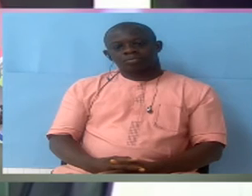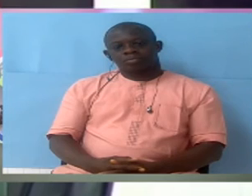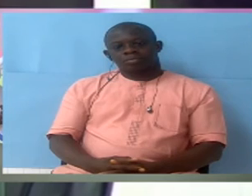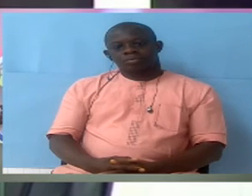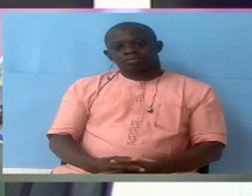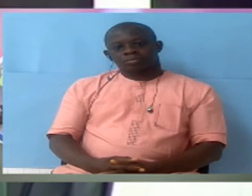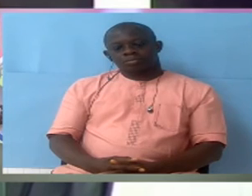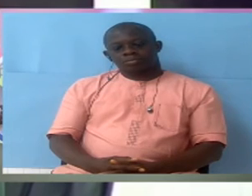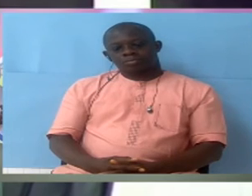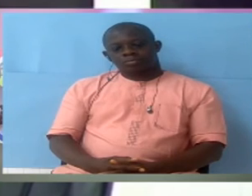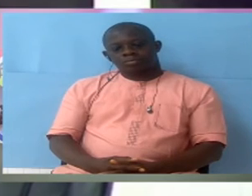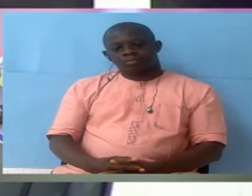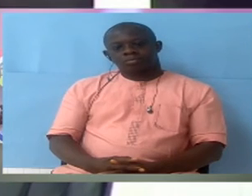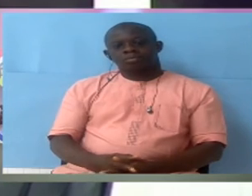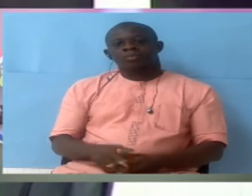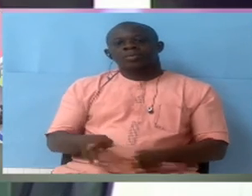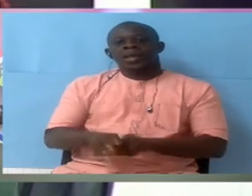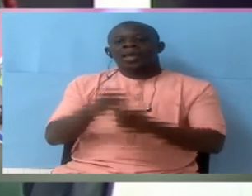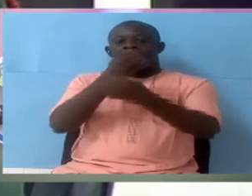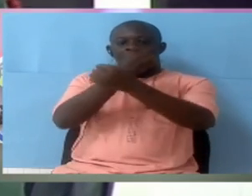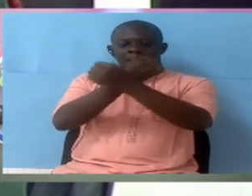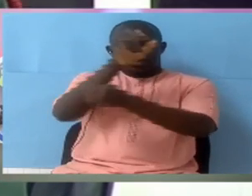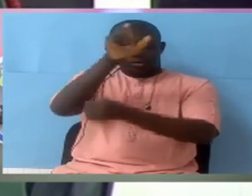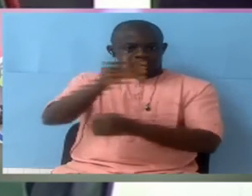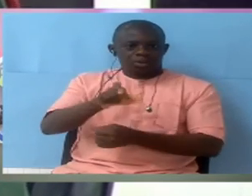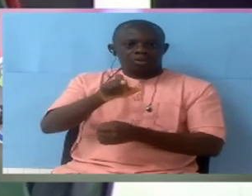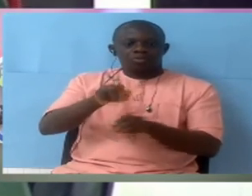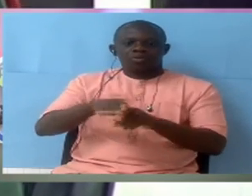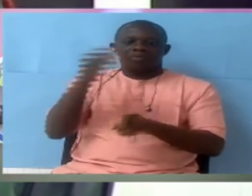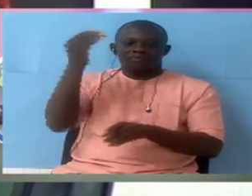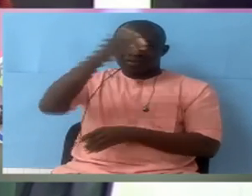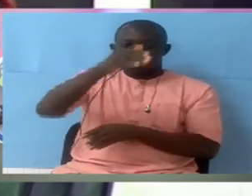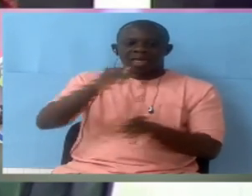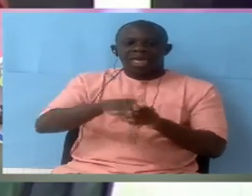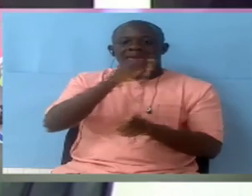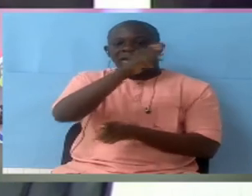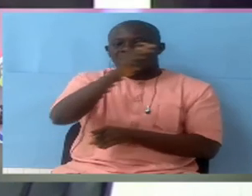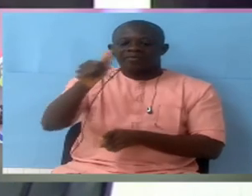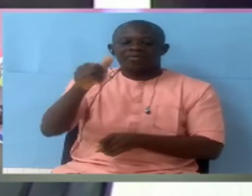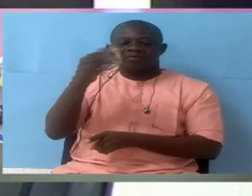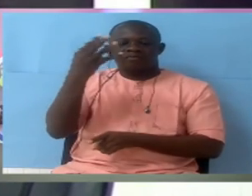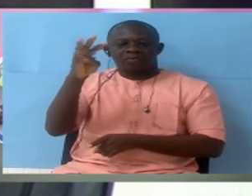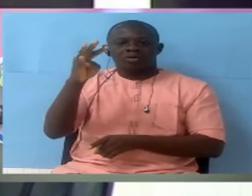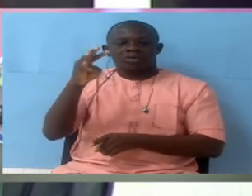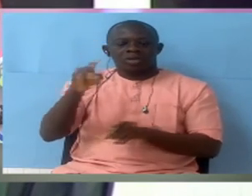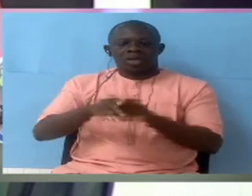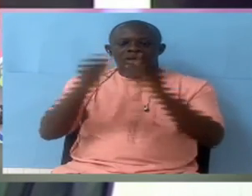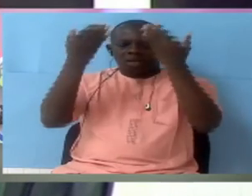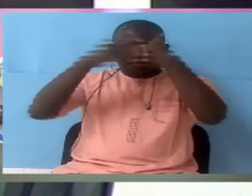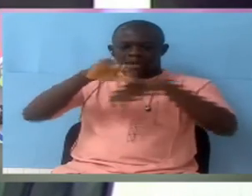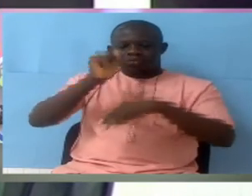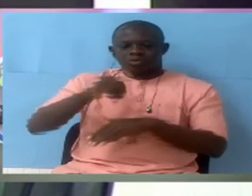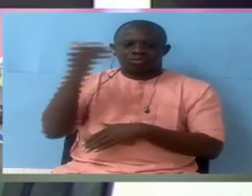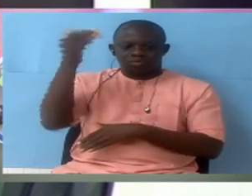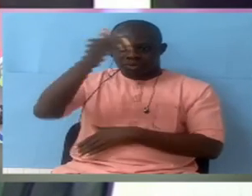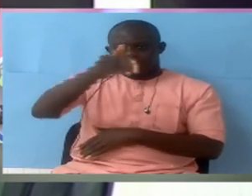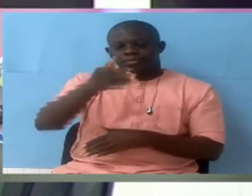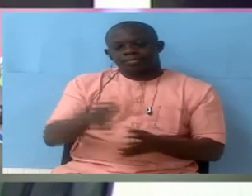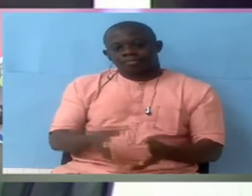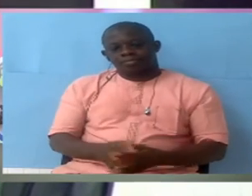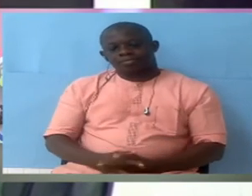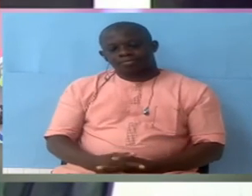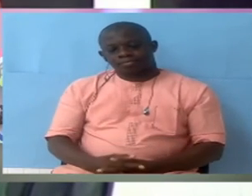to a visit every fortnight. Ate yi nga xamne kiñ téé ci kasso bi war nañ ñëw diko sét ci ñaari bës yu ay yu